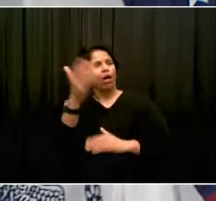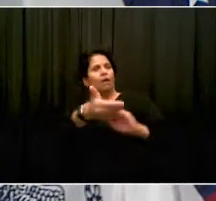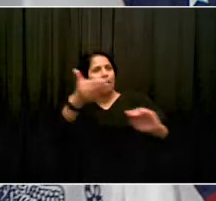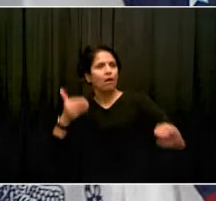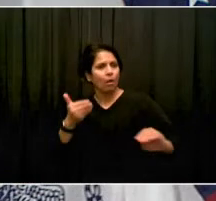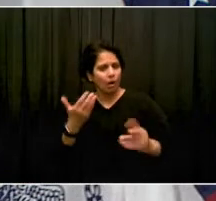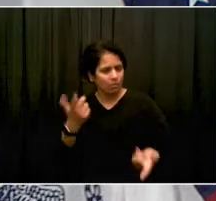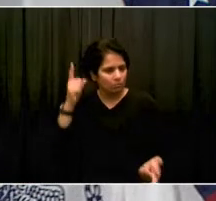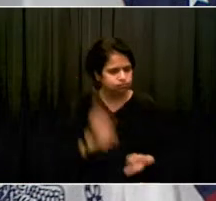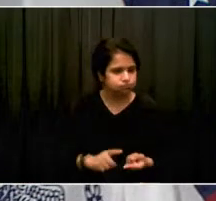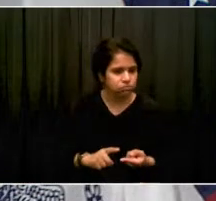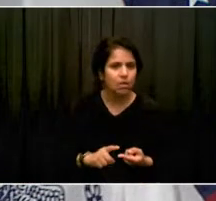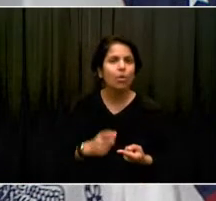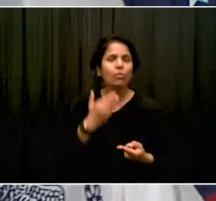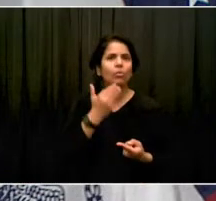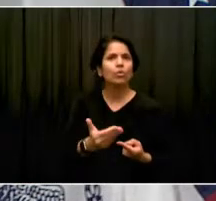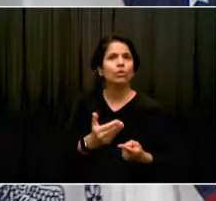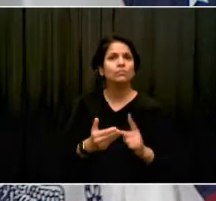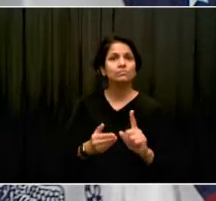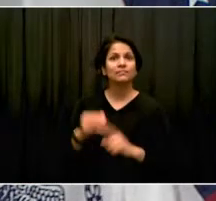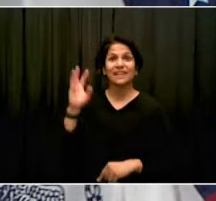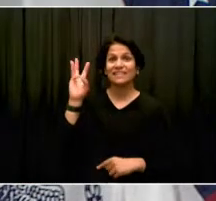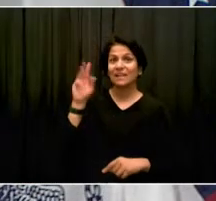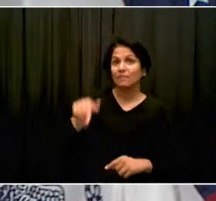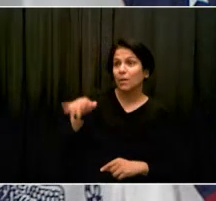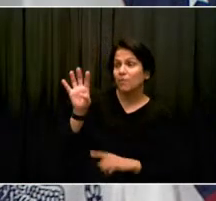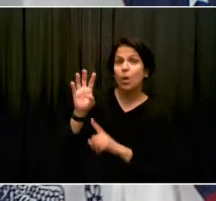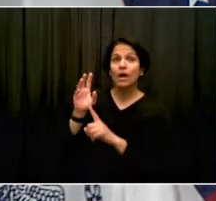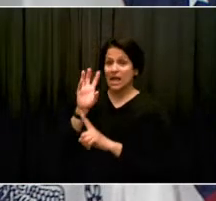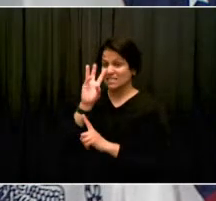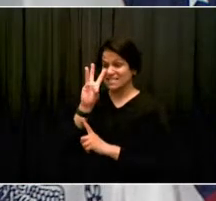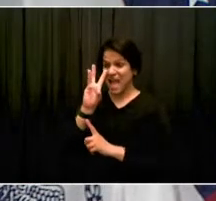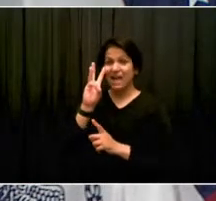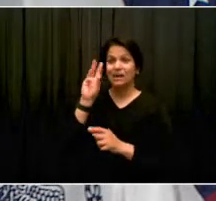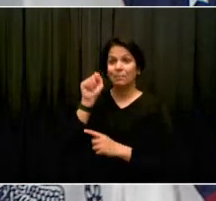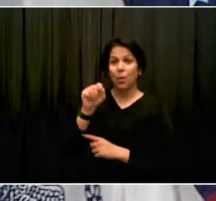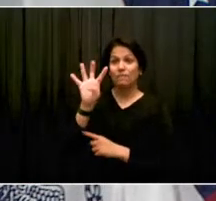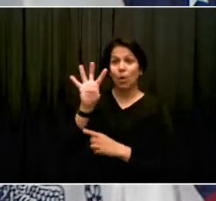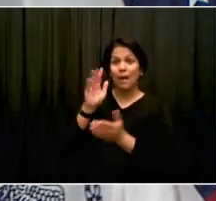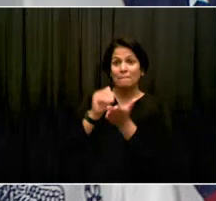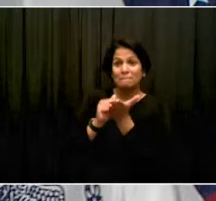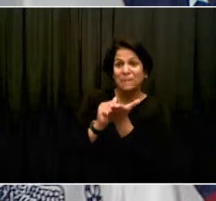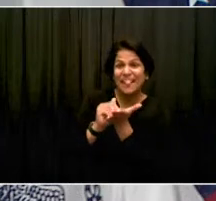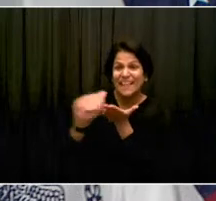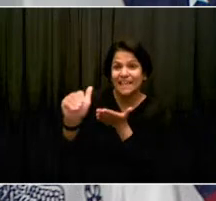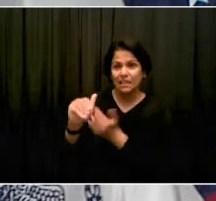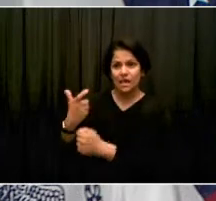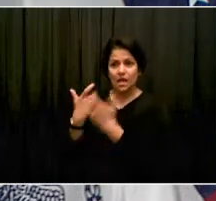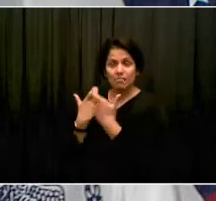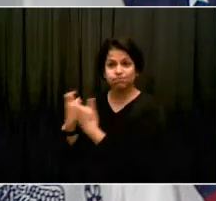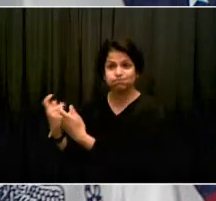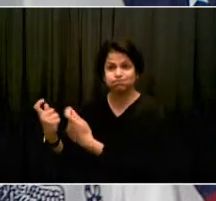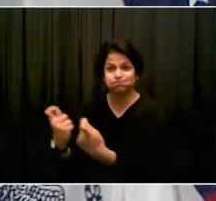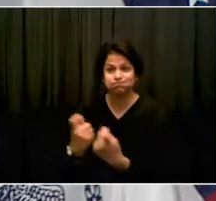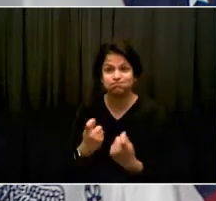have even more time to get ready and go much deeper between now and July 1st. Go ahead, Sophia.